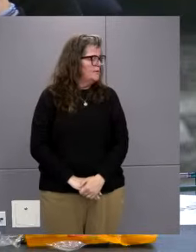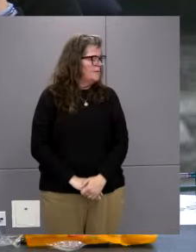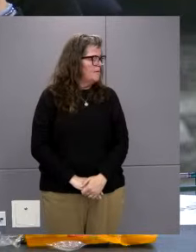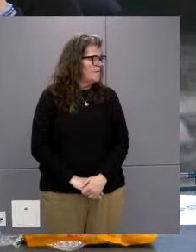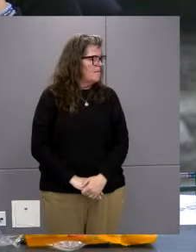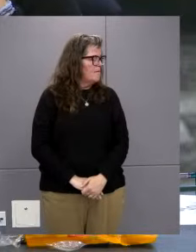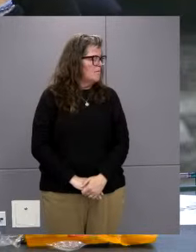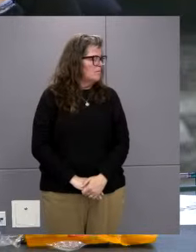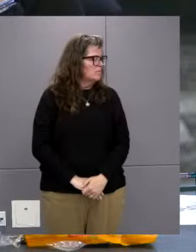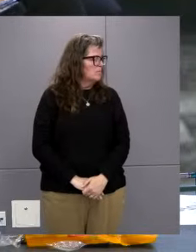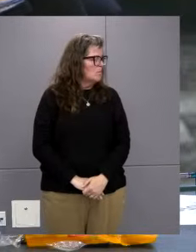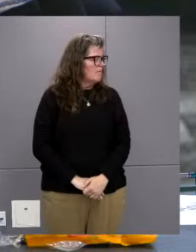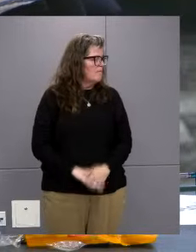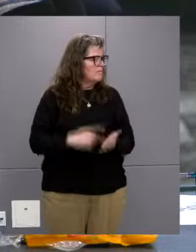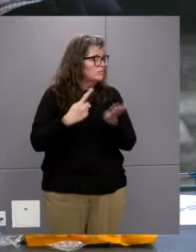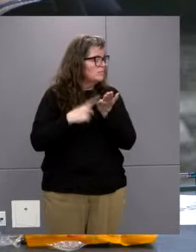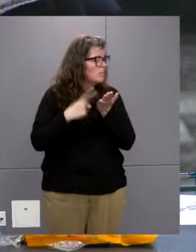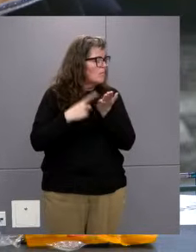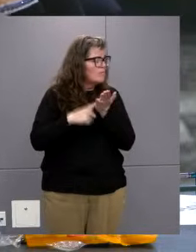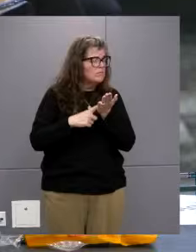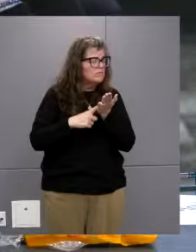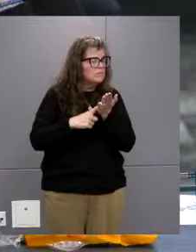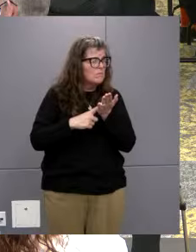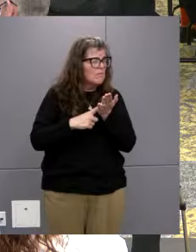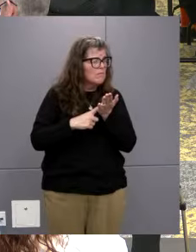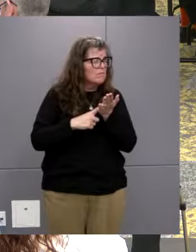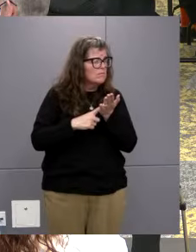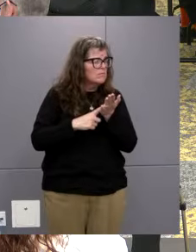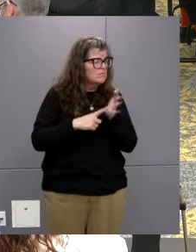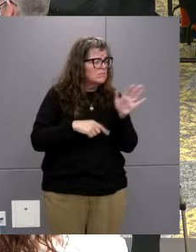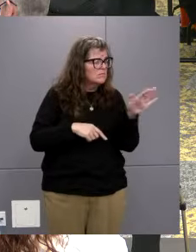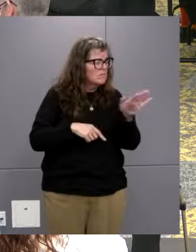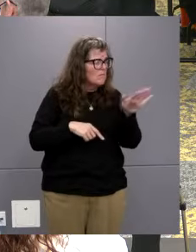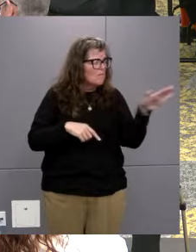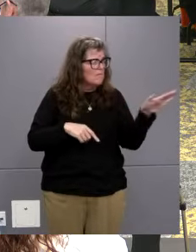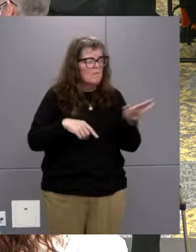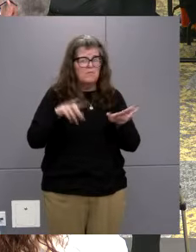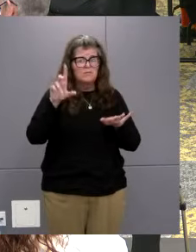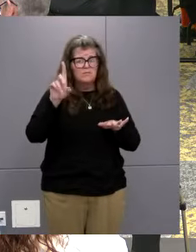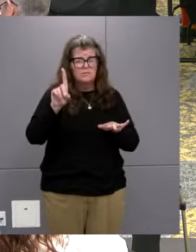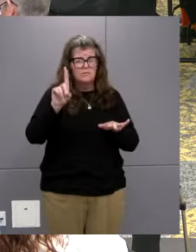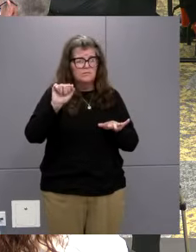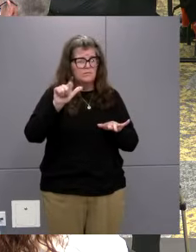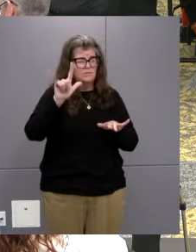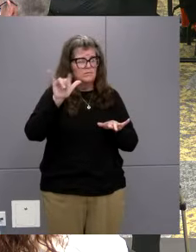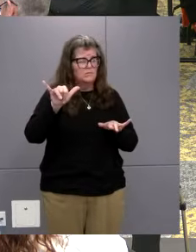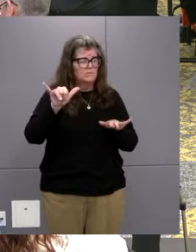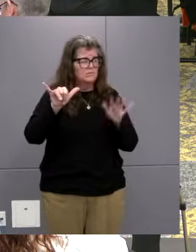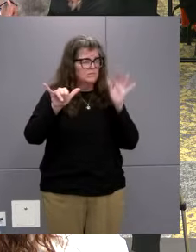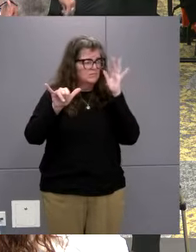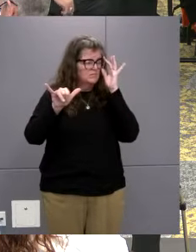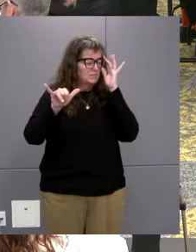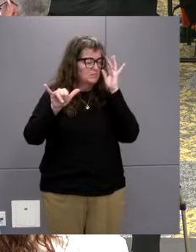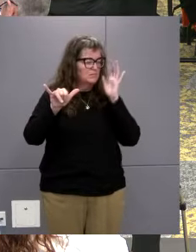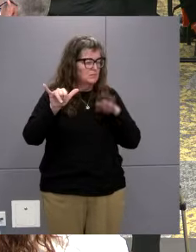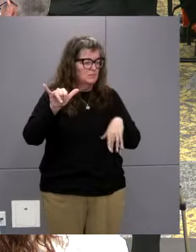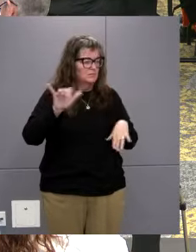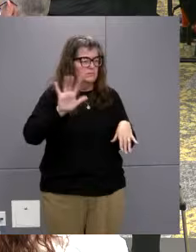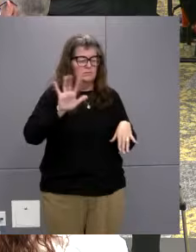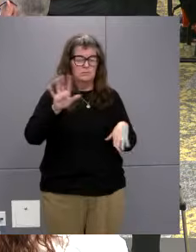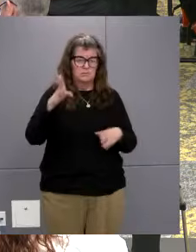have more discussion. Yeah. Who second? John? Okay. We had a